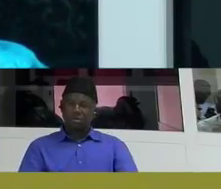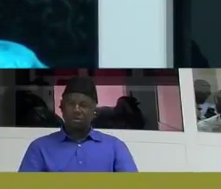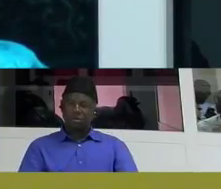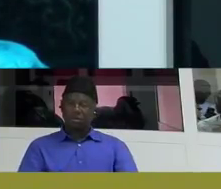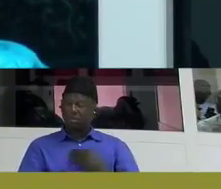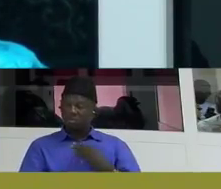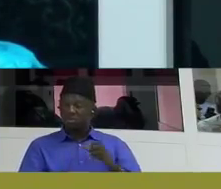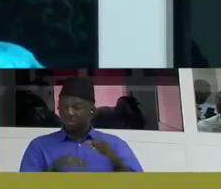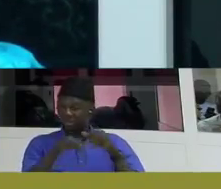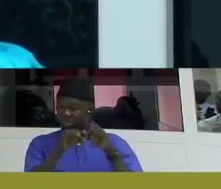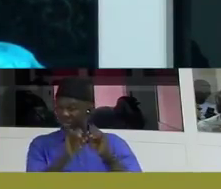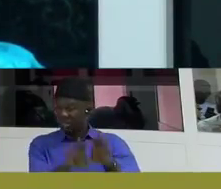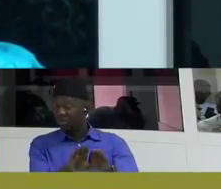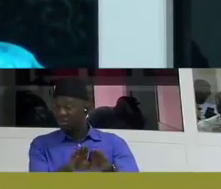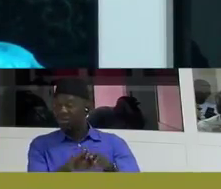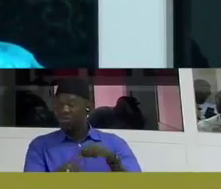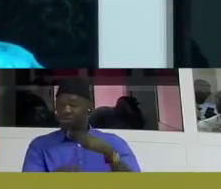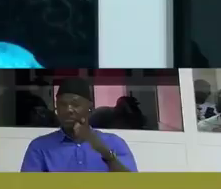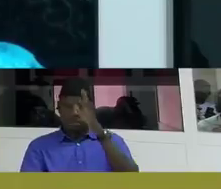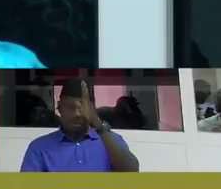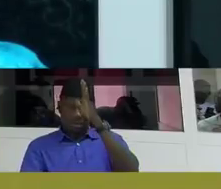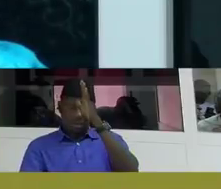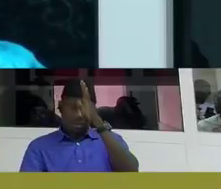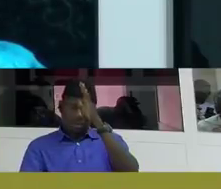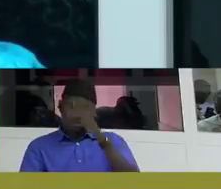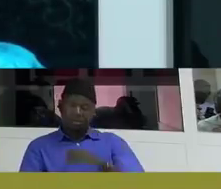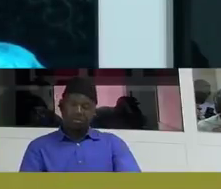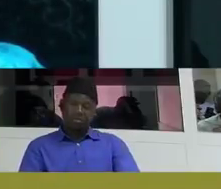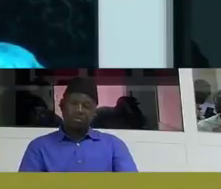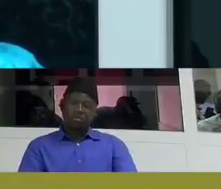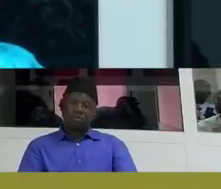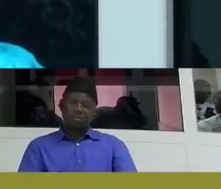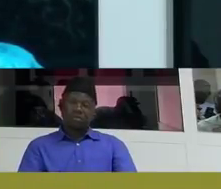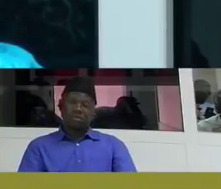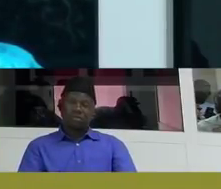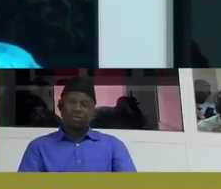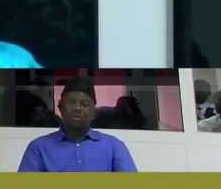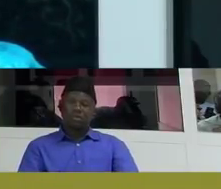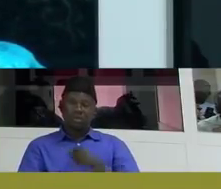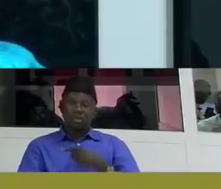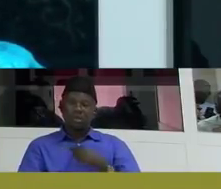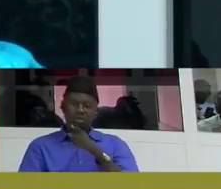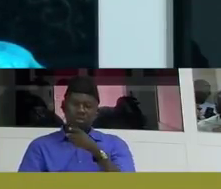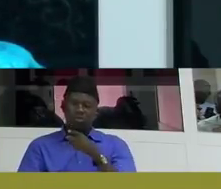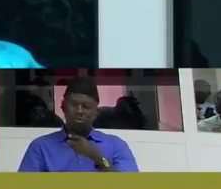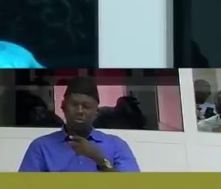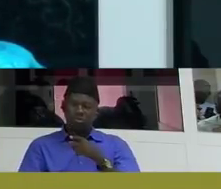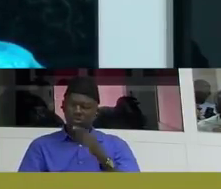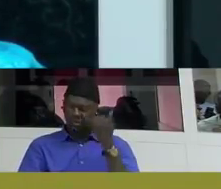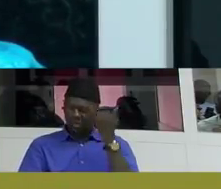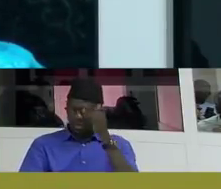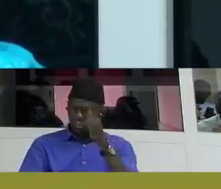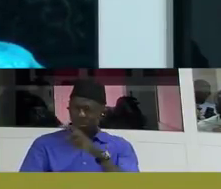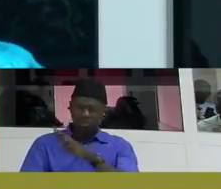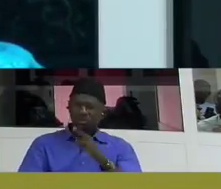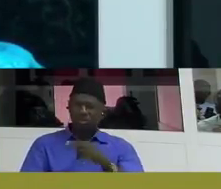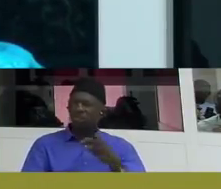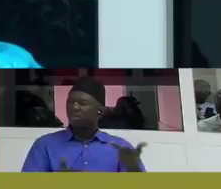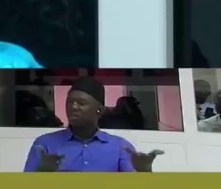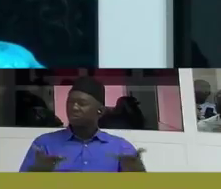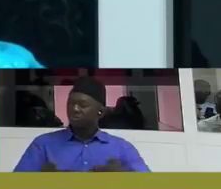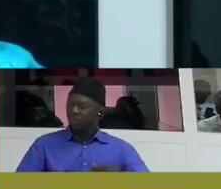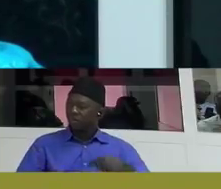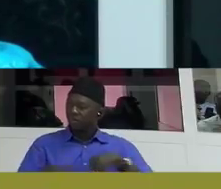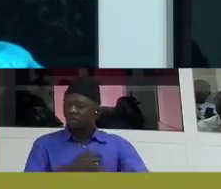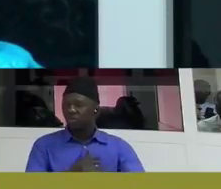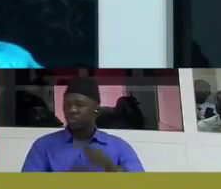sent out. And your position, therefore, is that he should not have been invited into the Gambia to come and